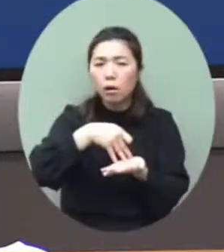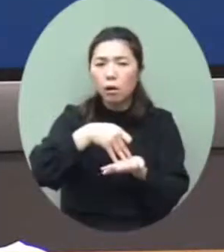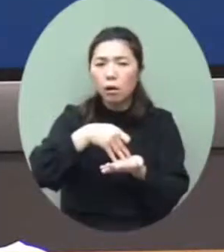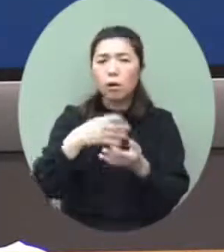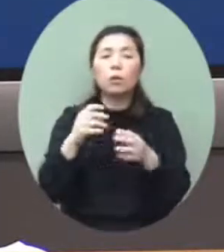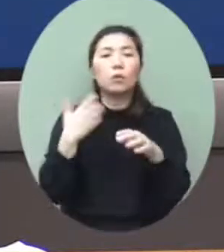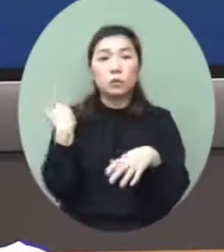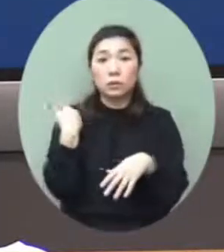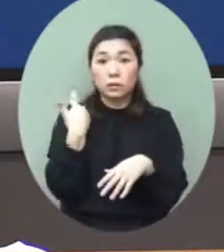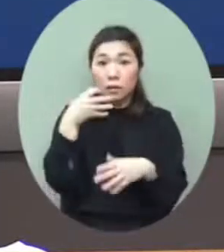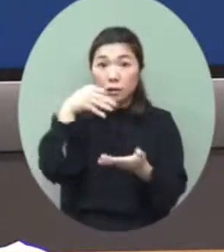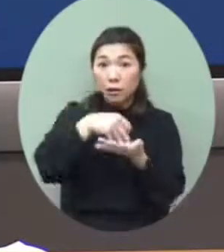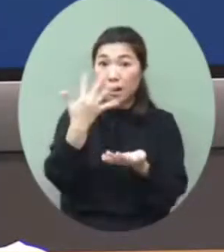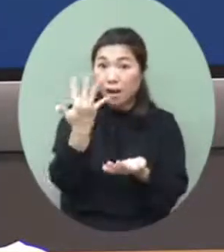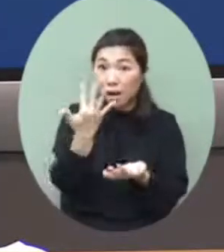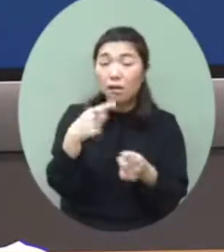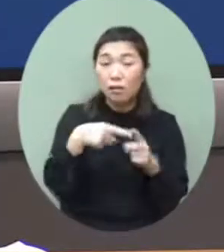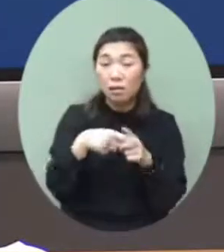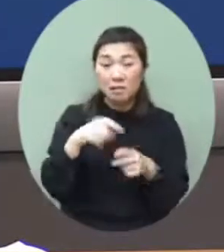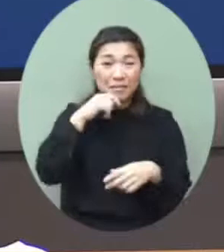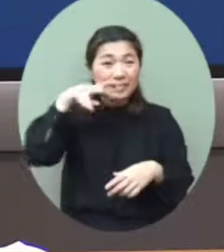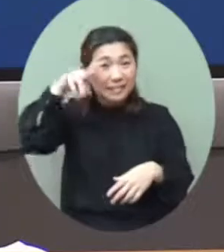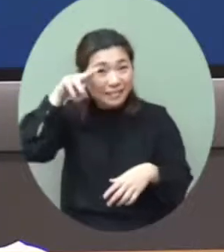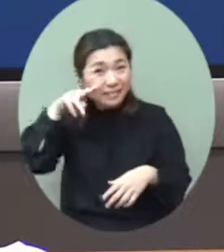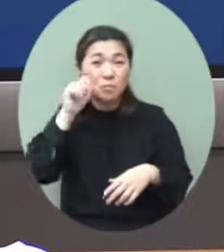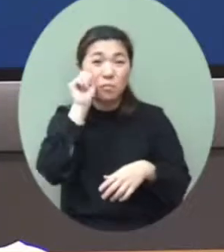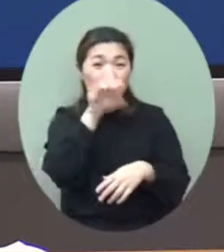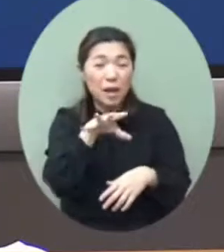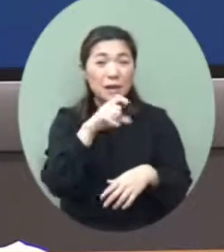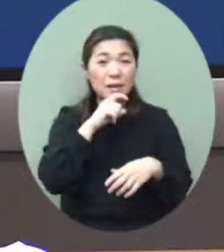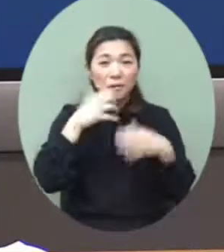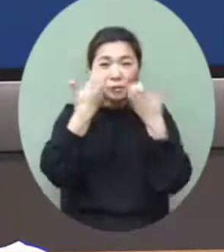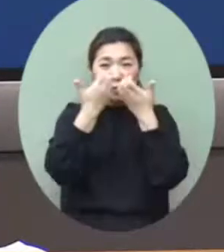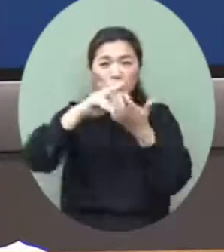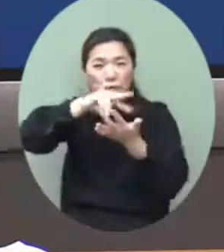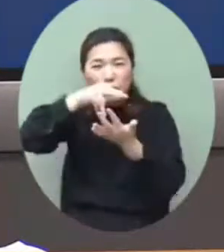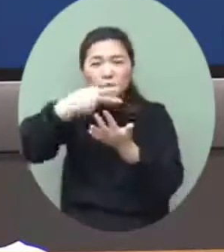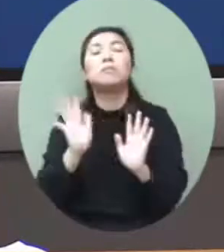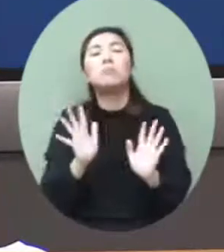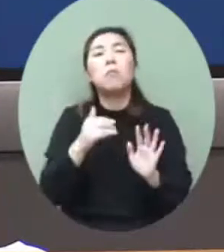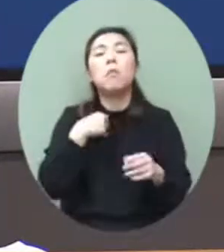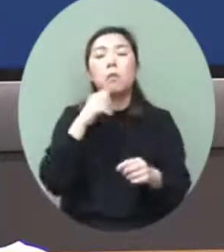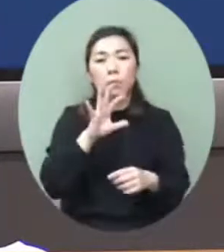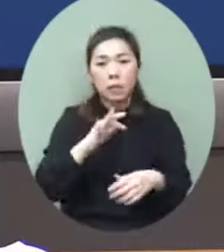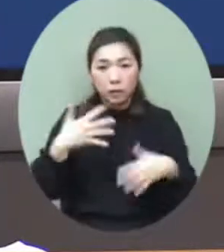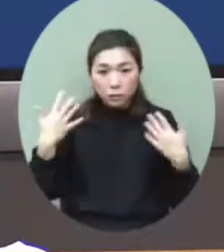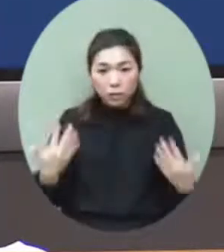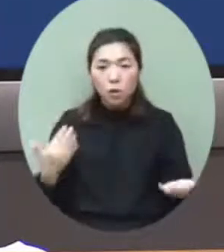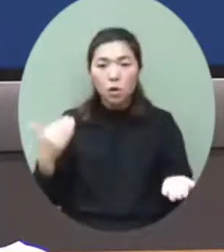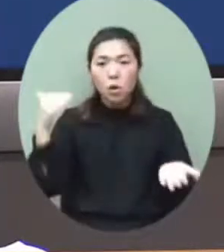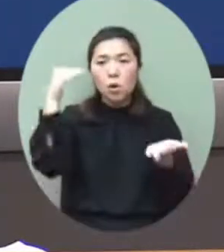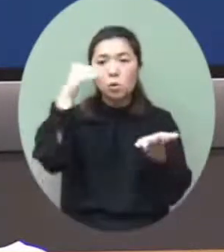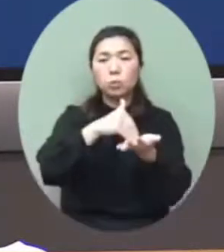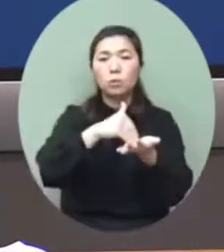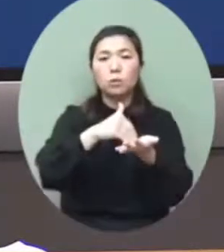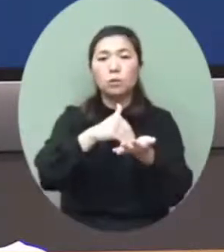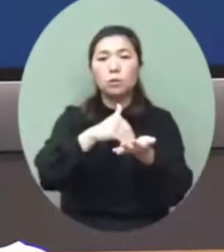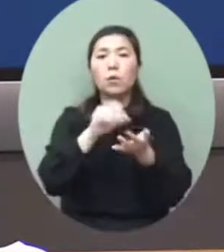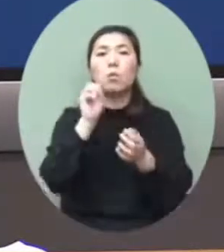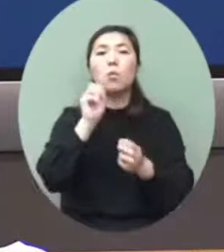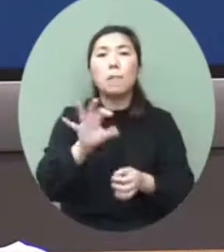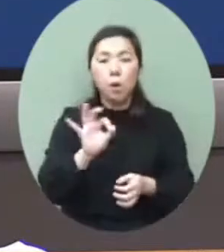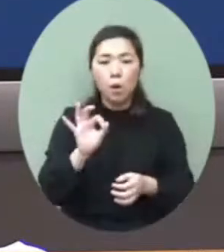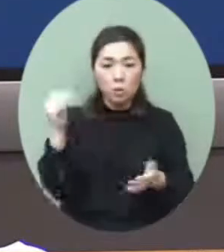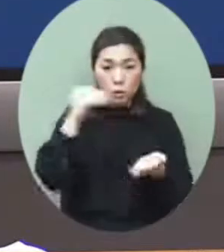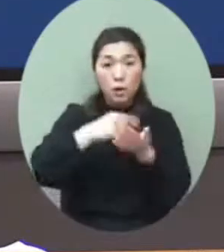COVID-19. We have not announced cases reported during this period since it would not be